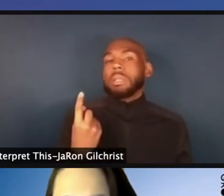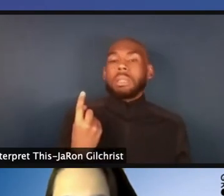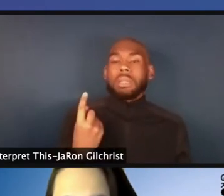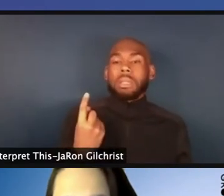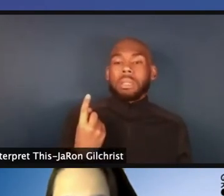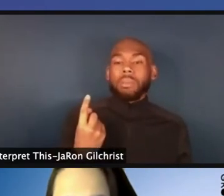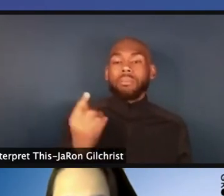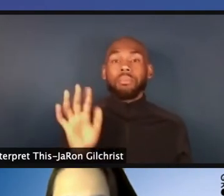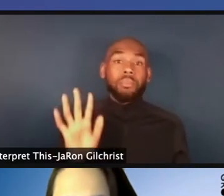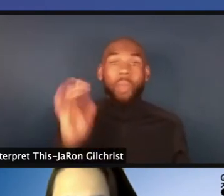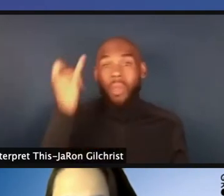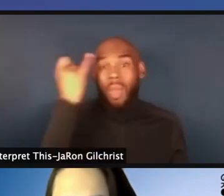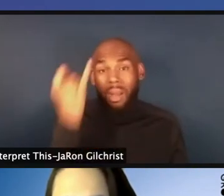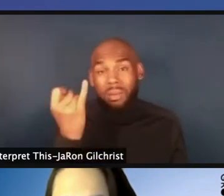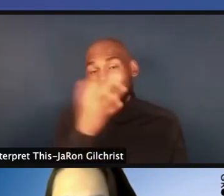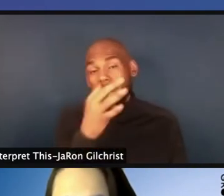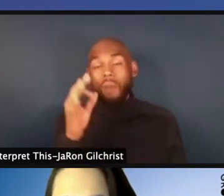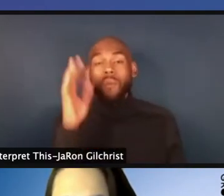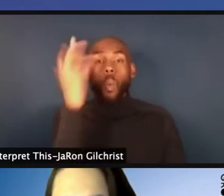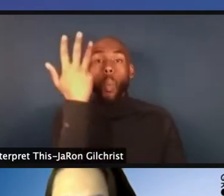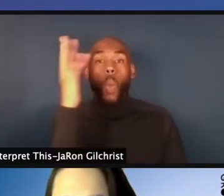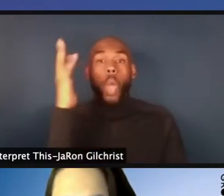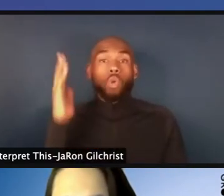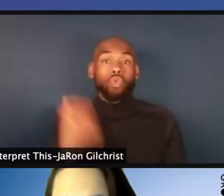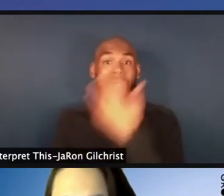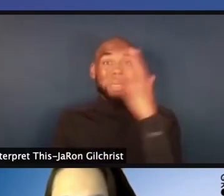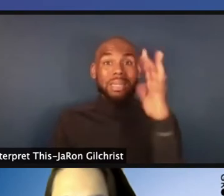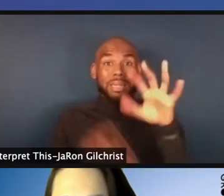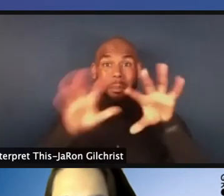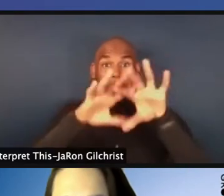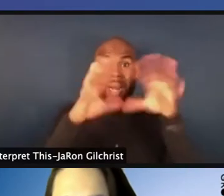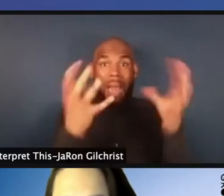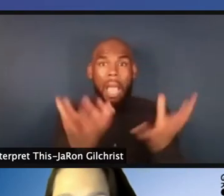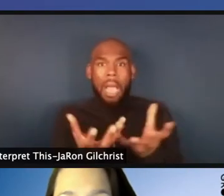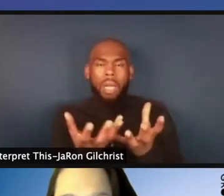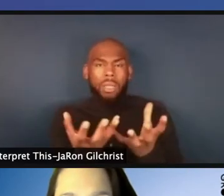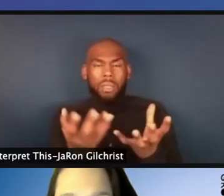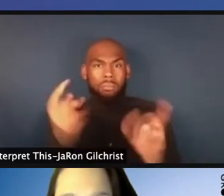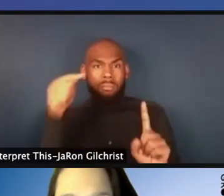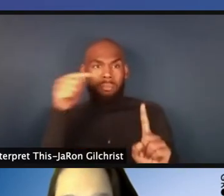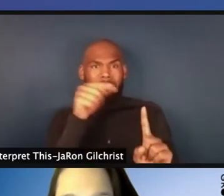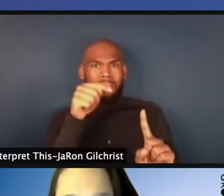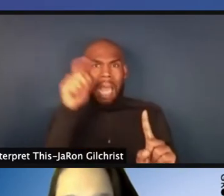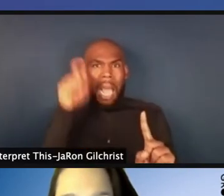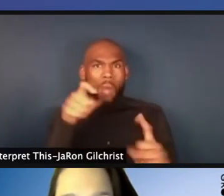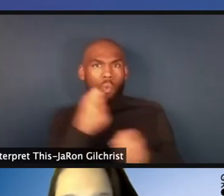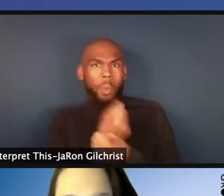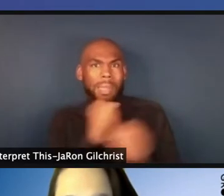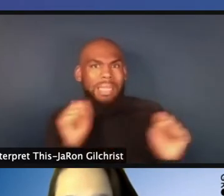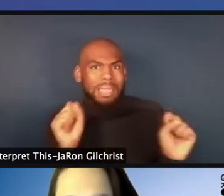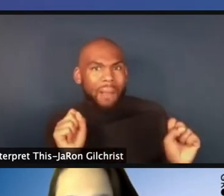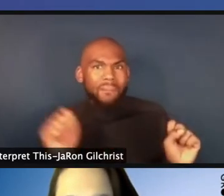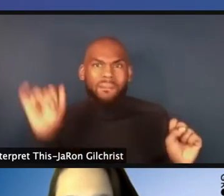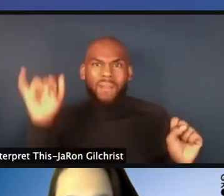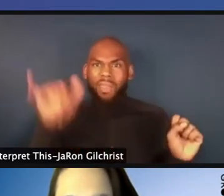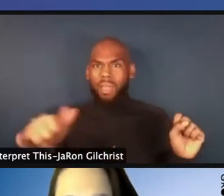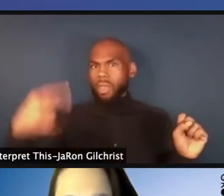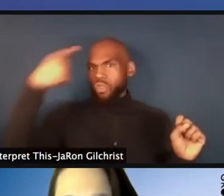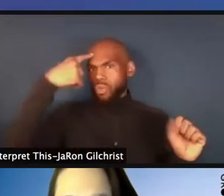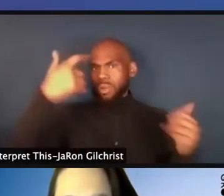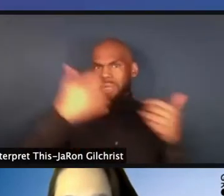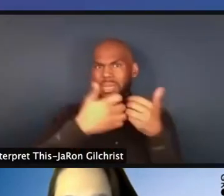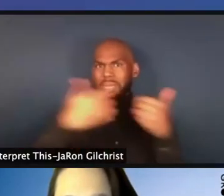the idea of the wilderness and of the planet as this thing to be saved, that thinking cannot be held separately from kind